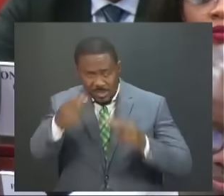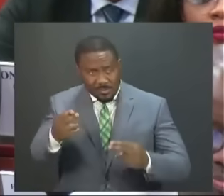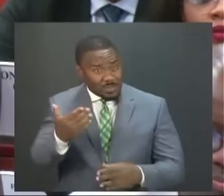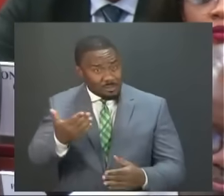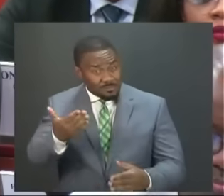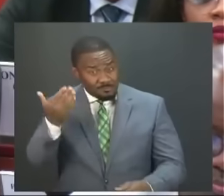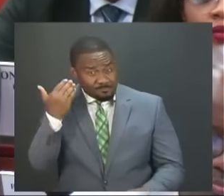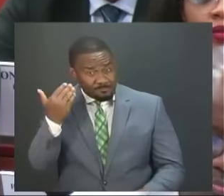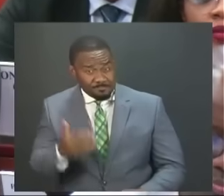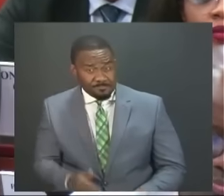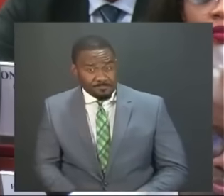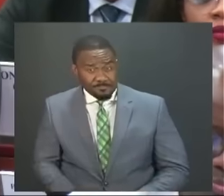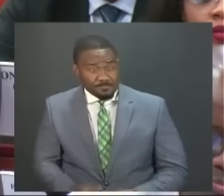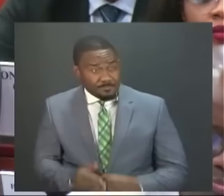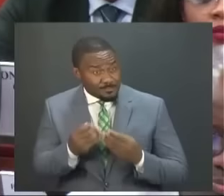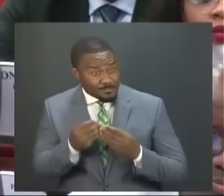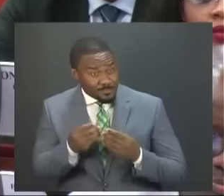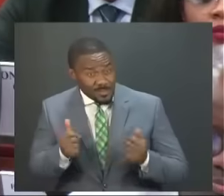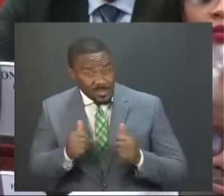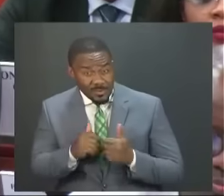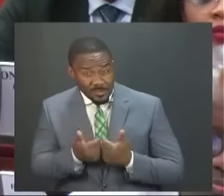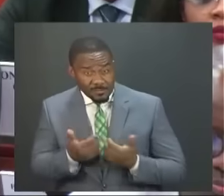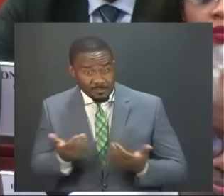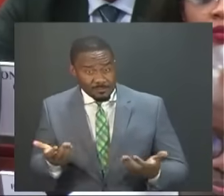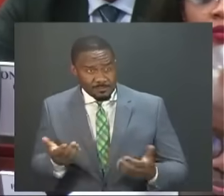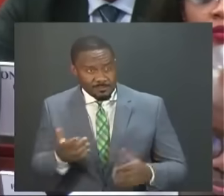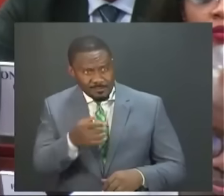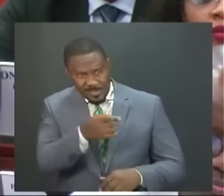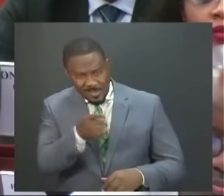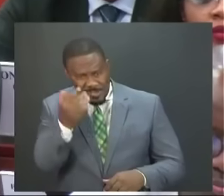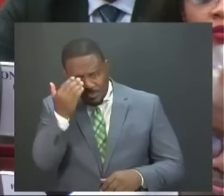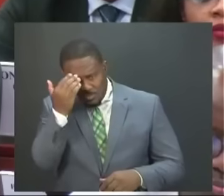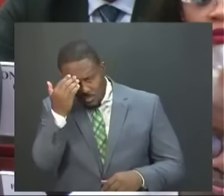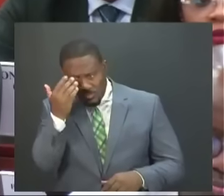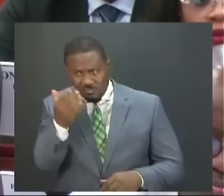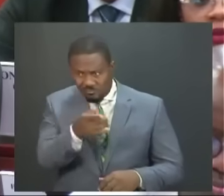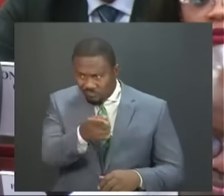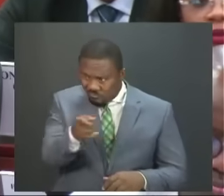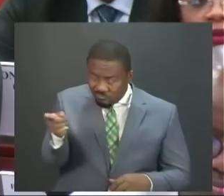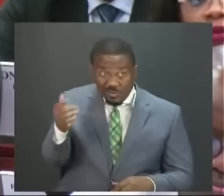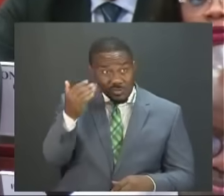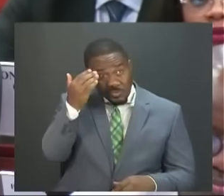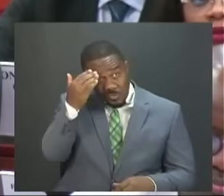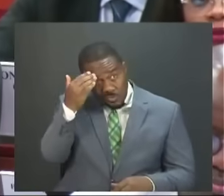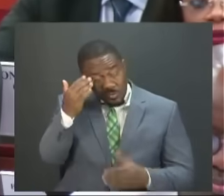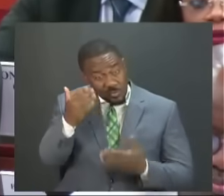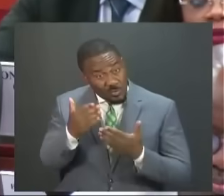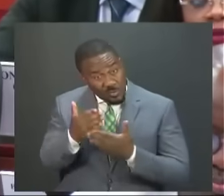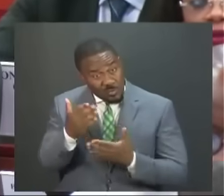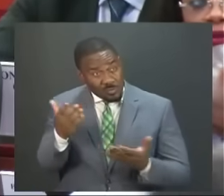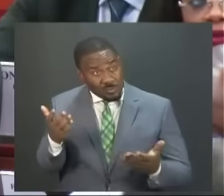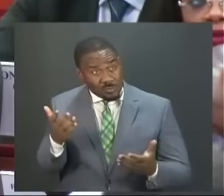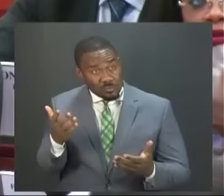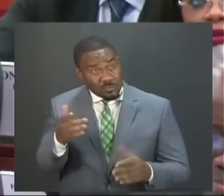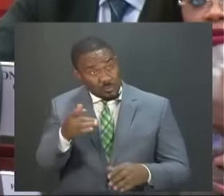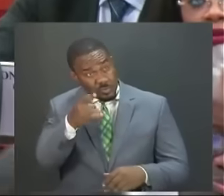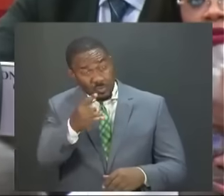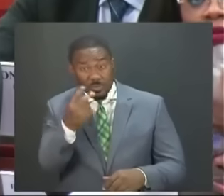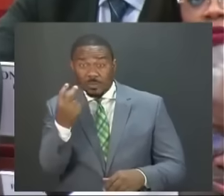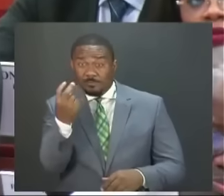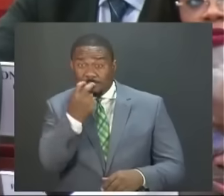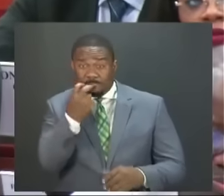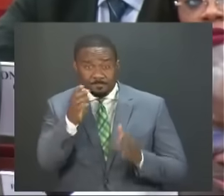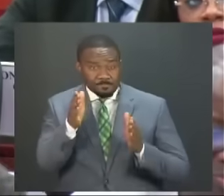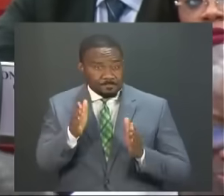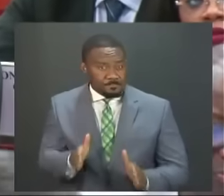How did we resolve it? They should know what to do. Mr. Speaker, you are the Speaker so long as this